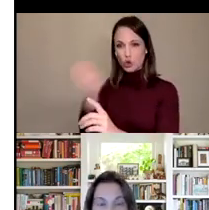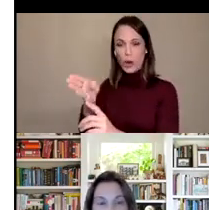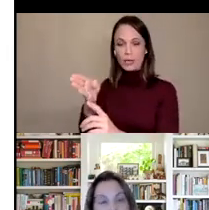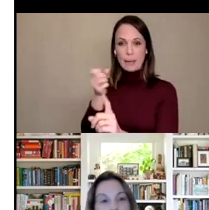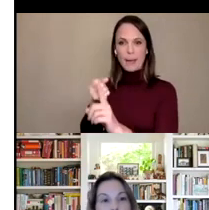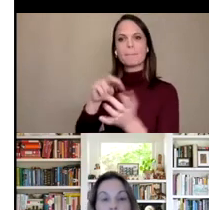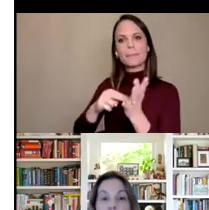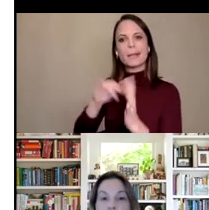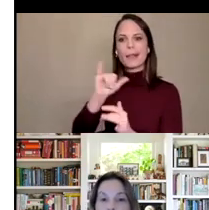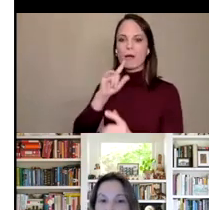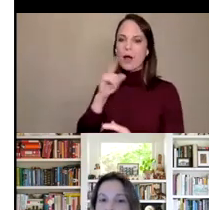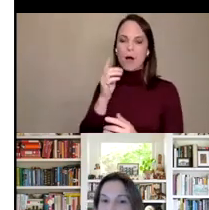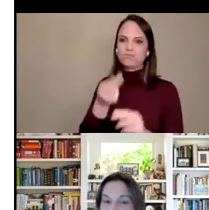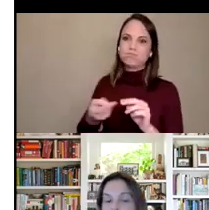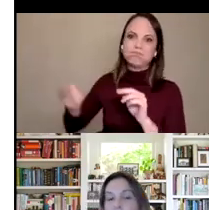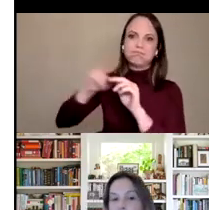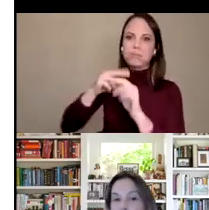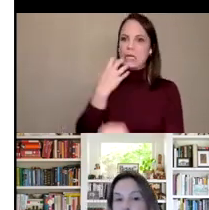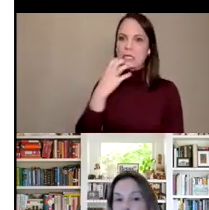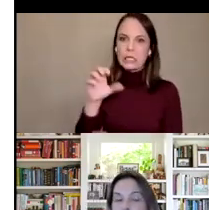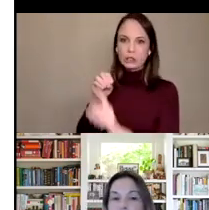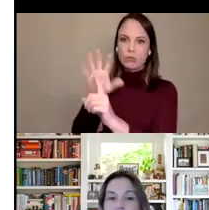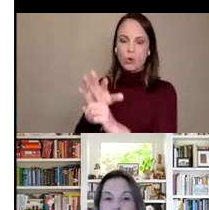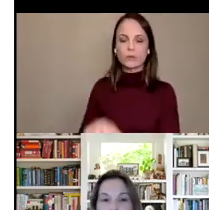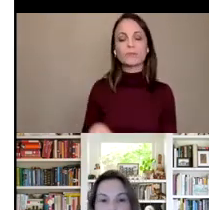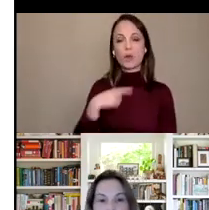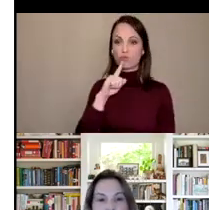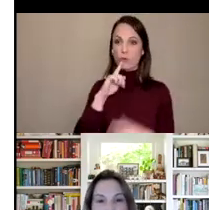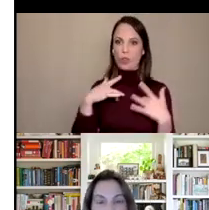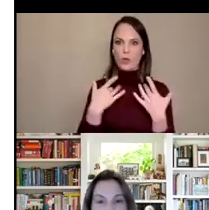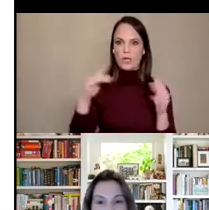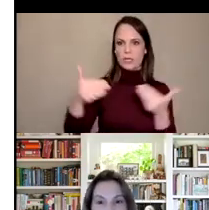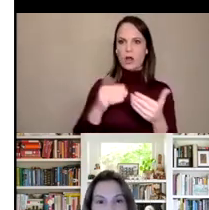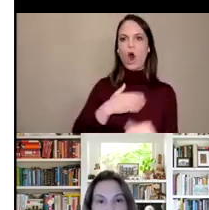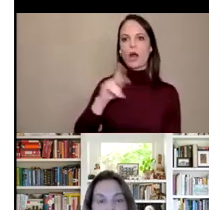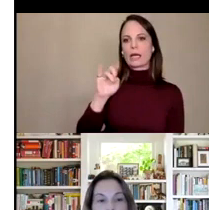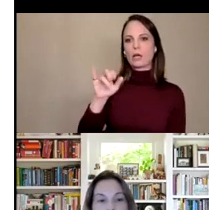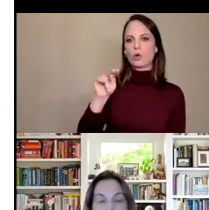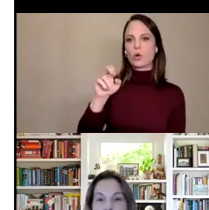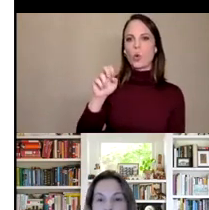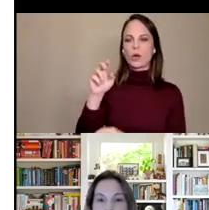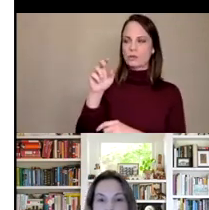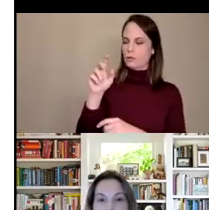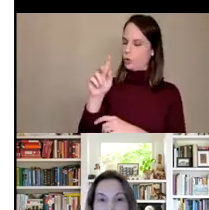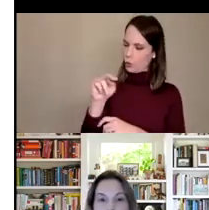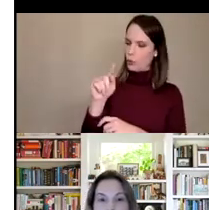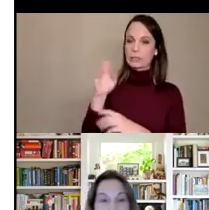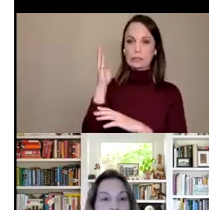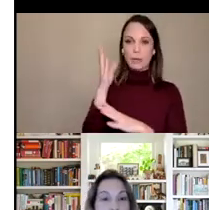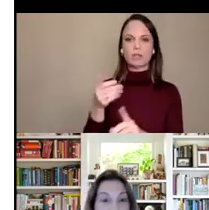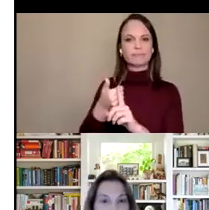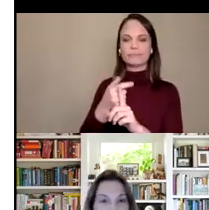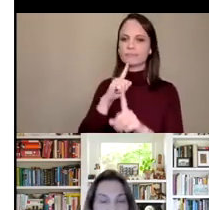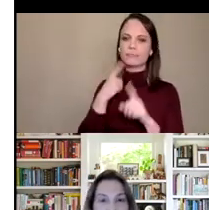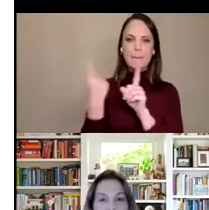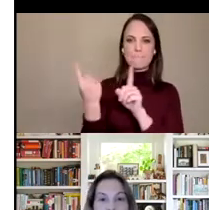exposure. So I'm very excited this evening to introduce our keynote speaker. This is someone who has been a